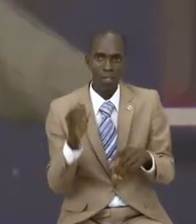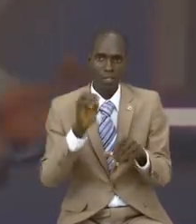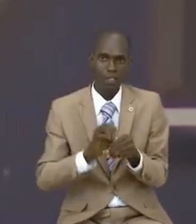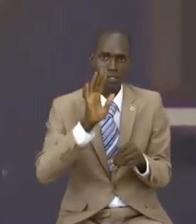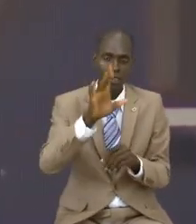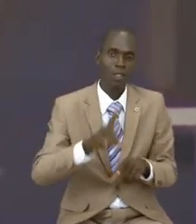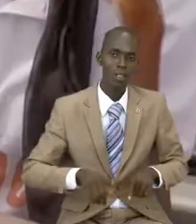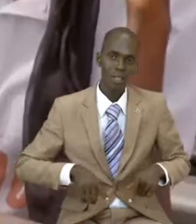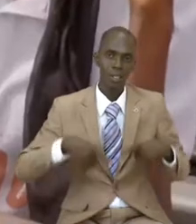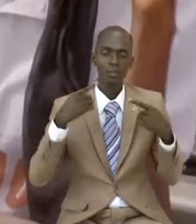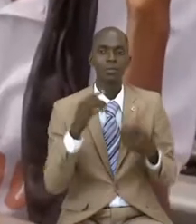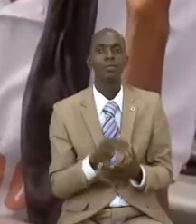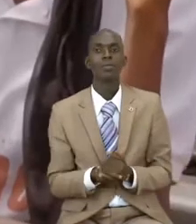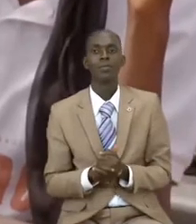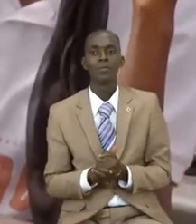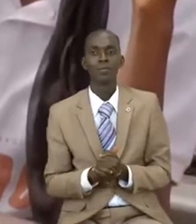life.